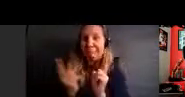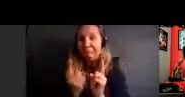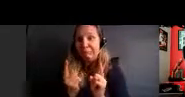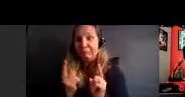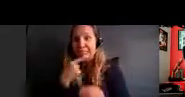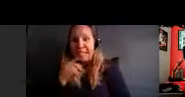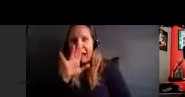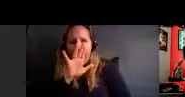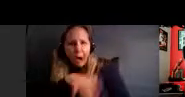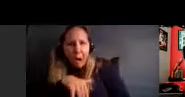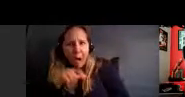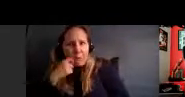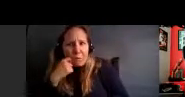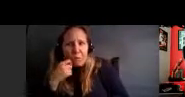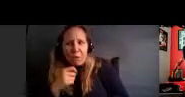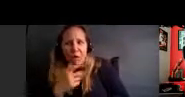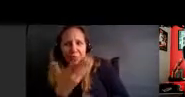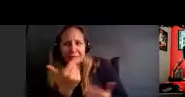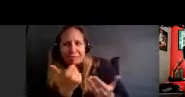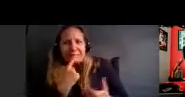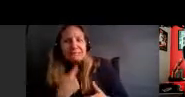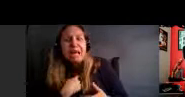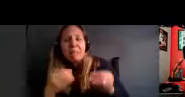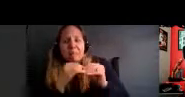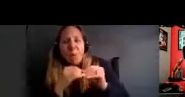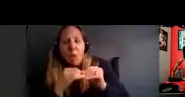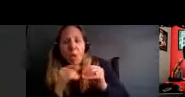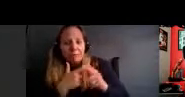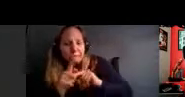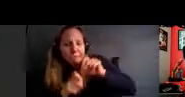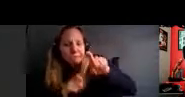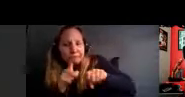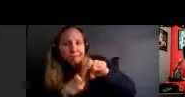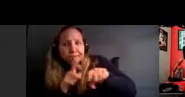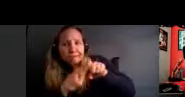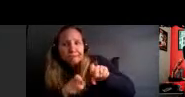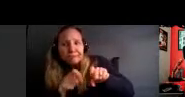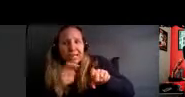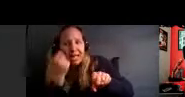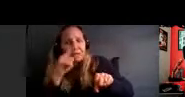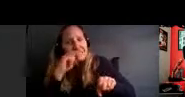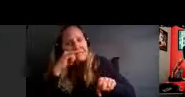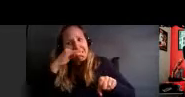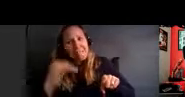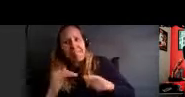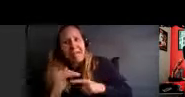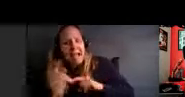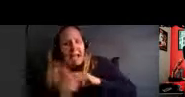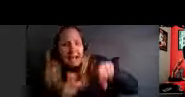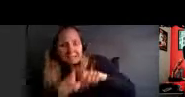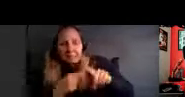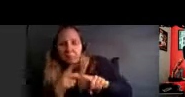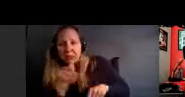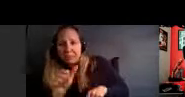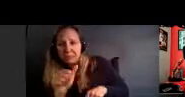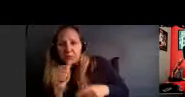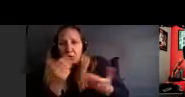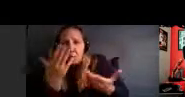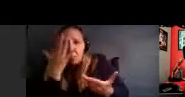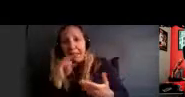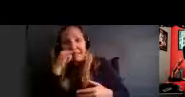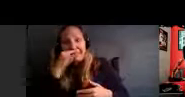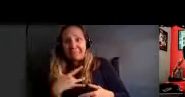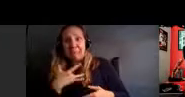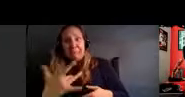that's neat, I want to learn more. And then they ask me questions at an early age about my disability because they don't have any filter, and